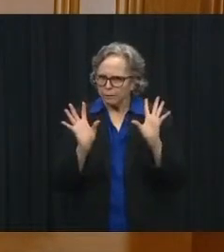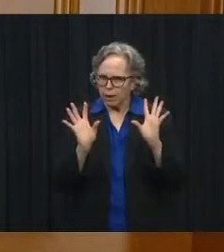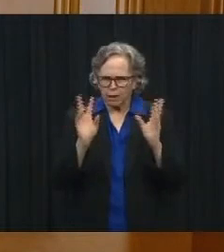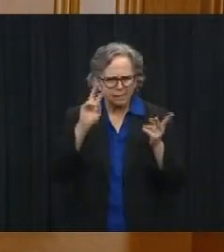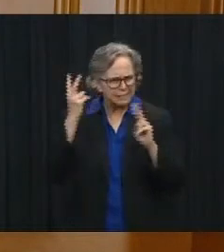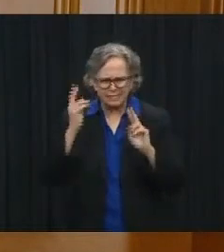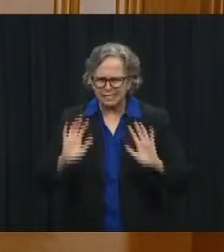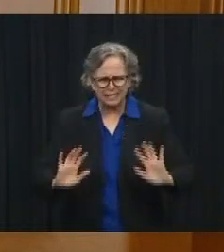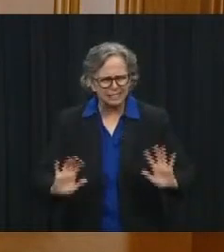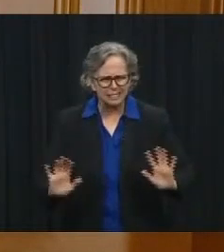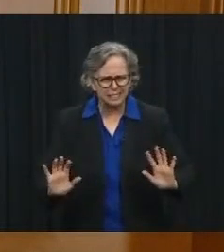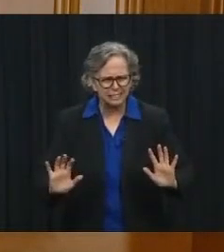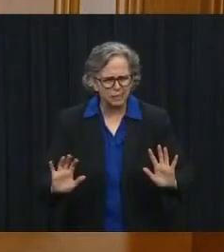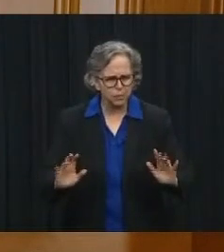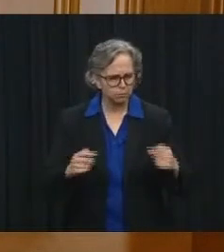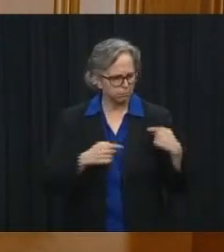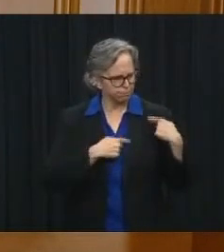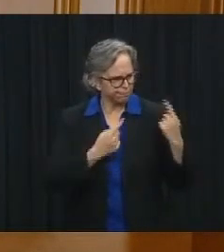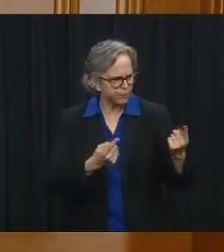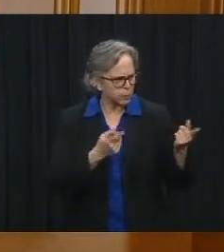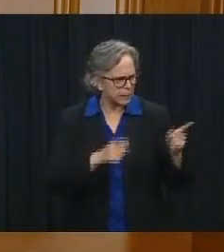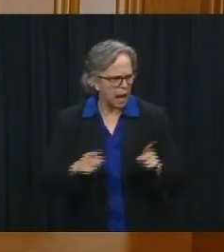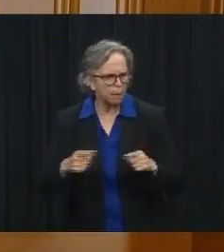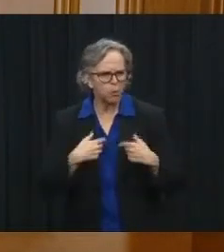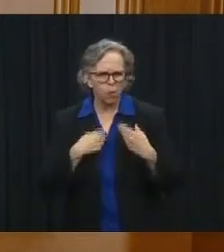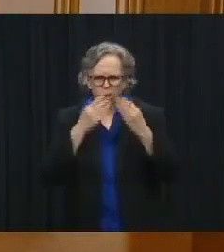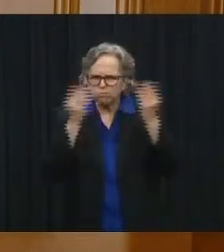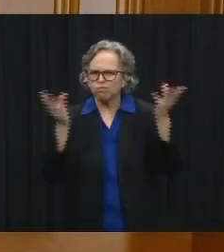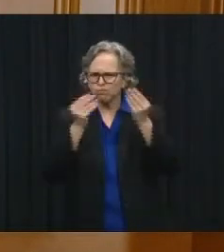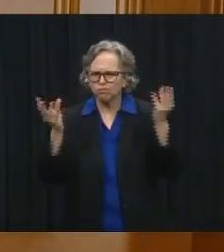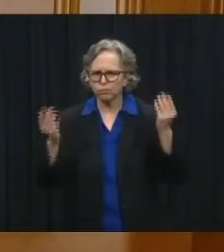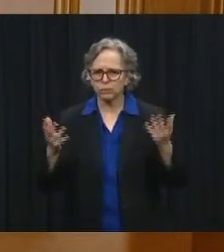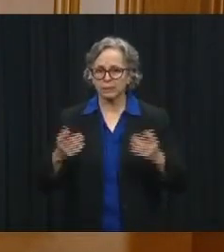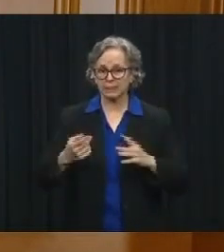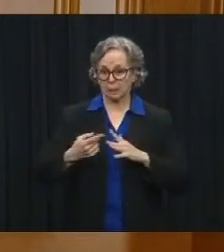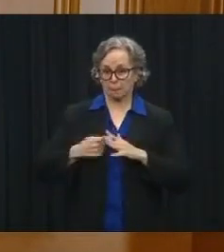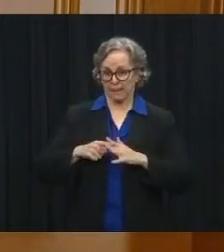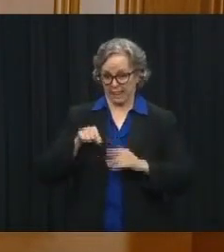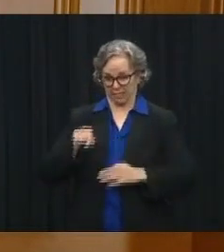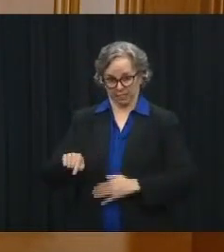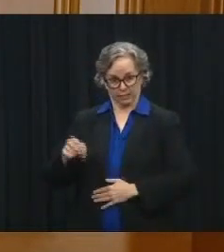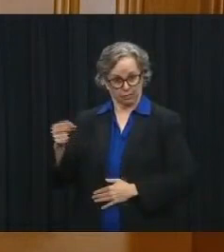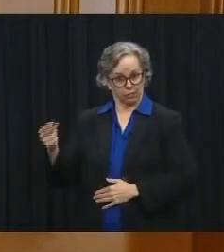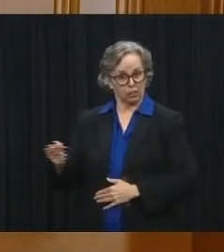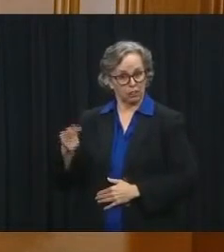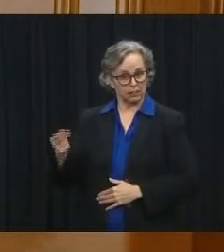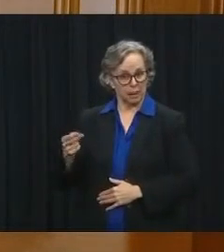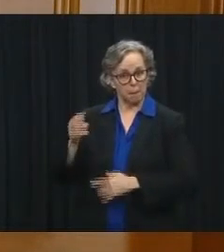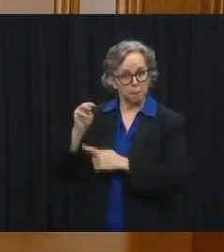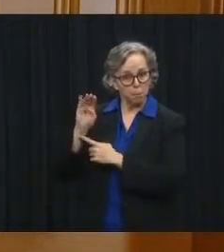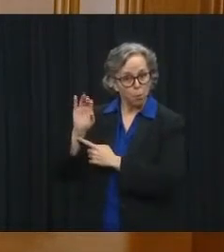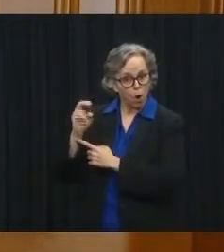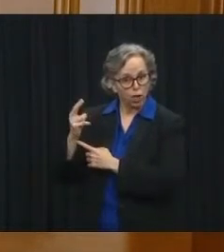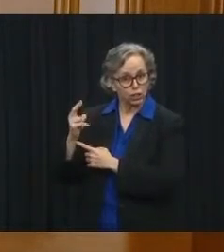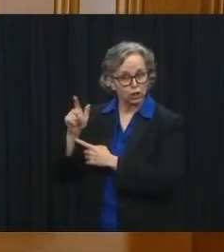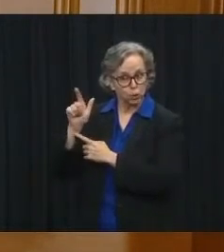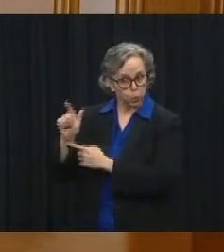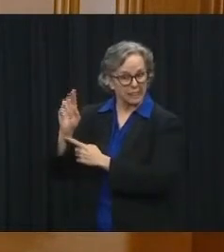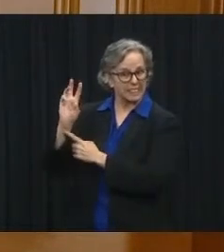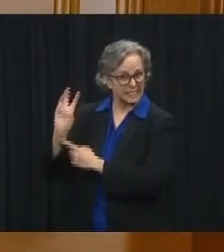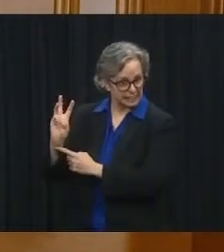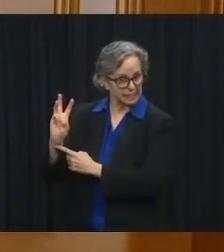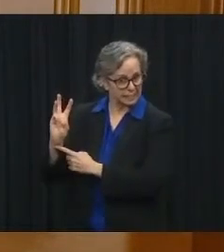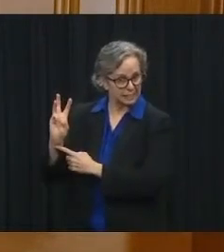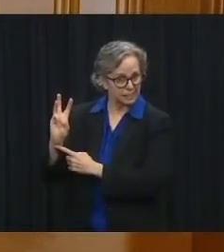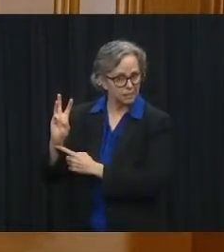what is going on. Beginning Thursday, March 26, child care providers must have a temporary child